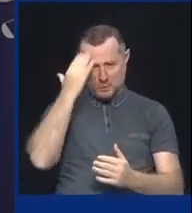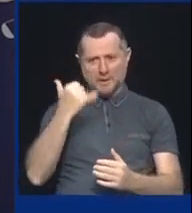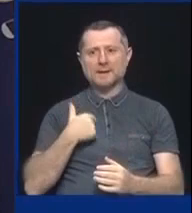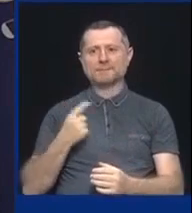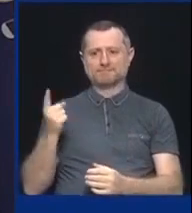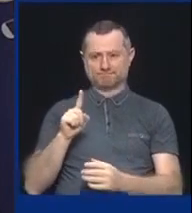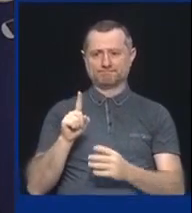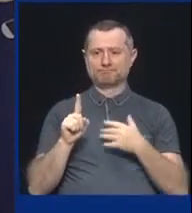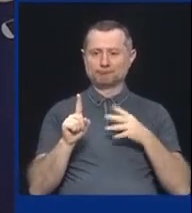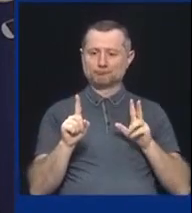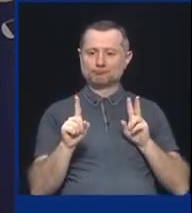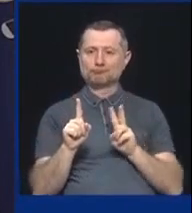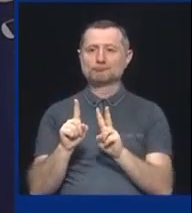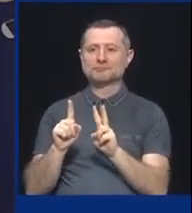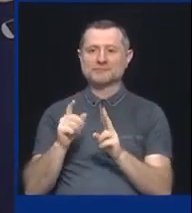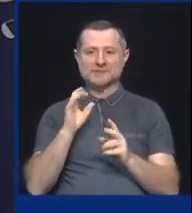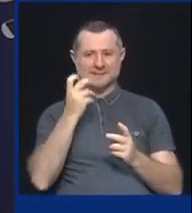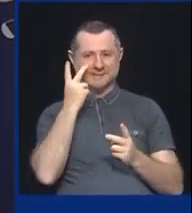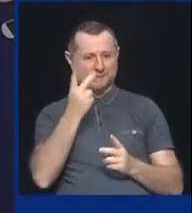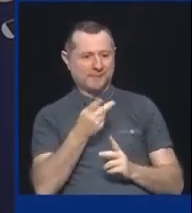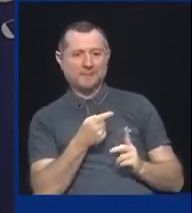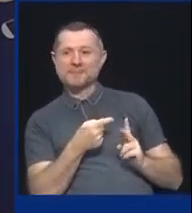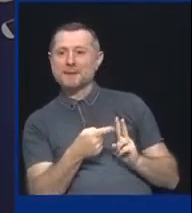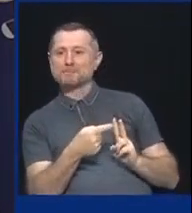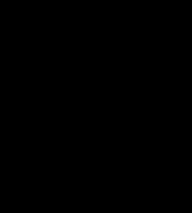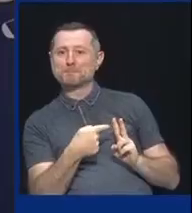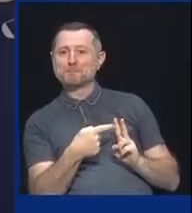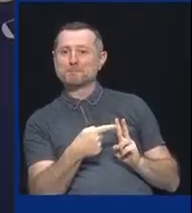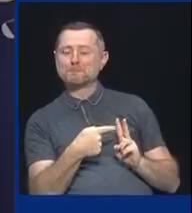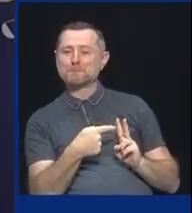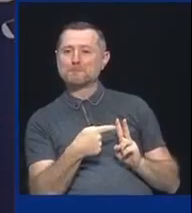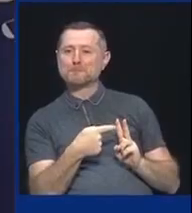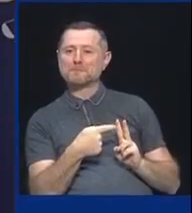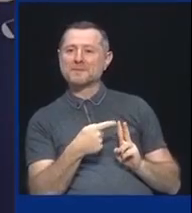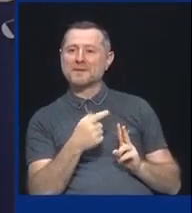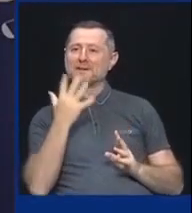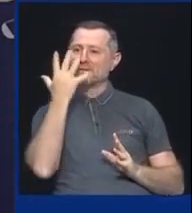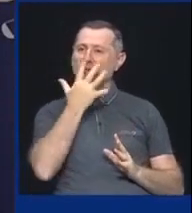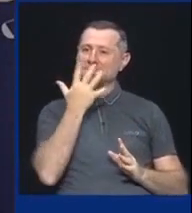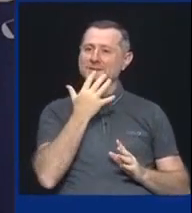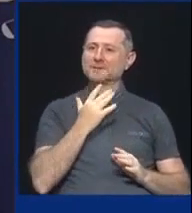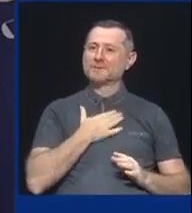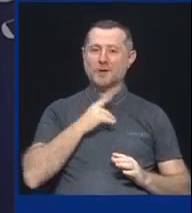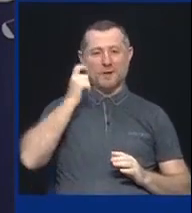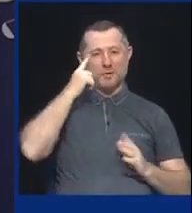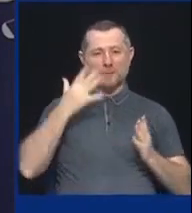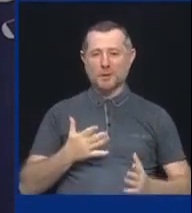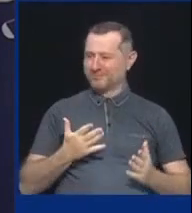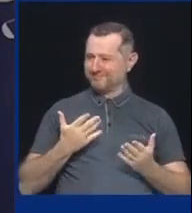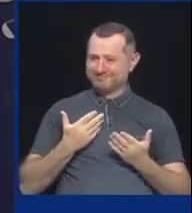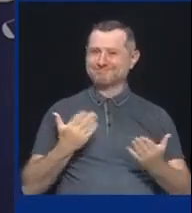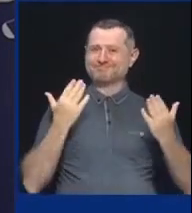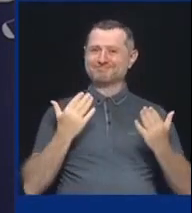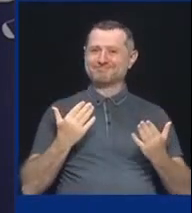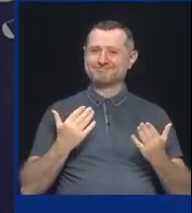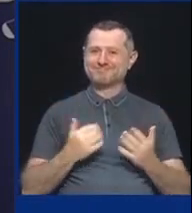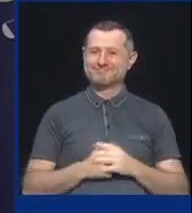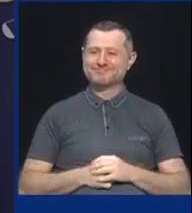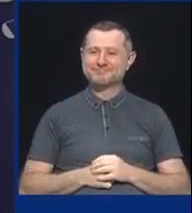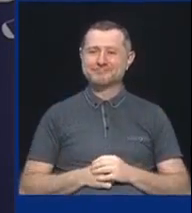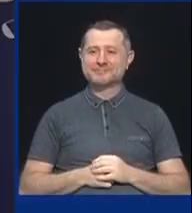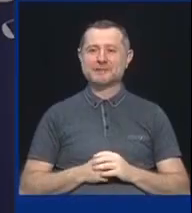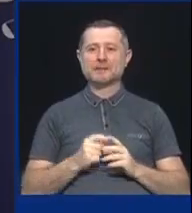see. When I attend an event, people see the detail that's with me. I was continuously trying